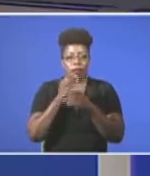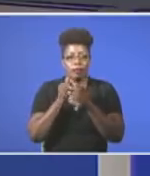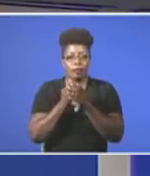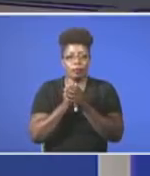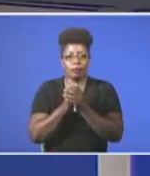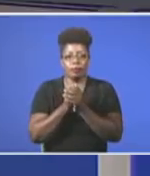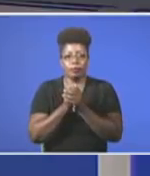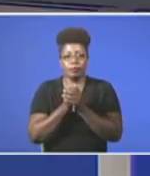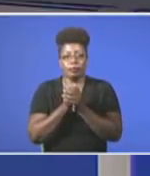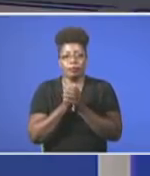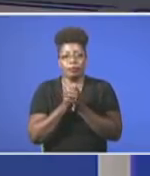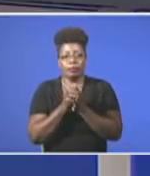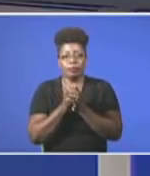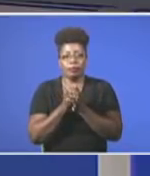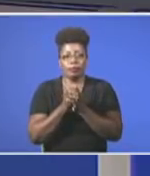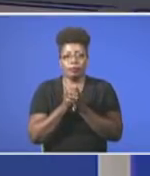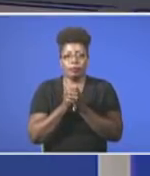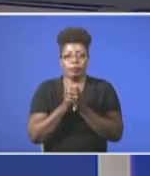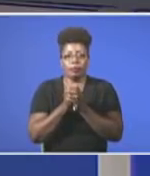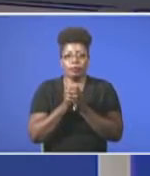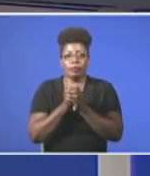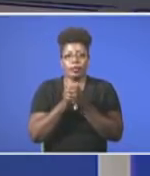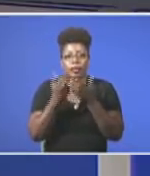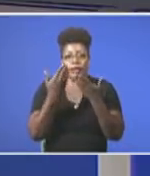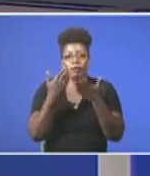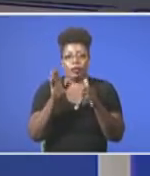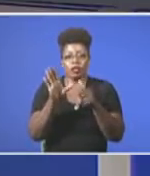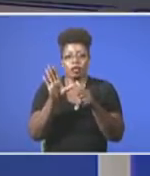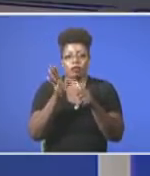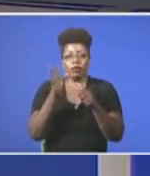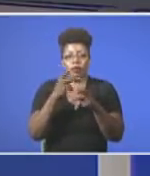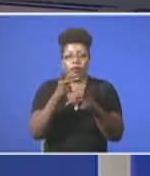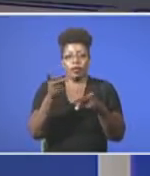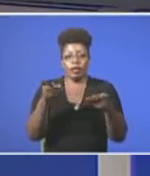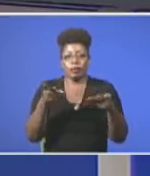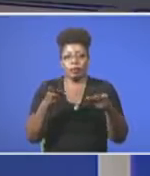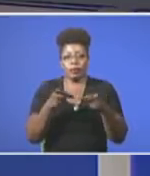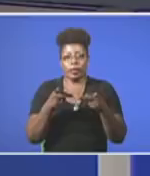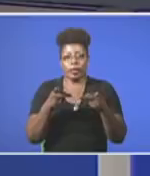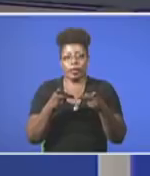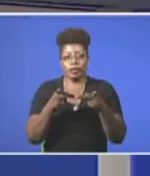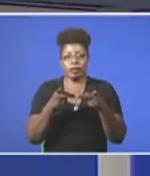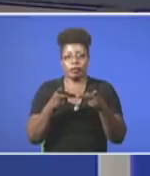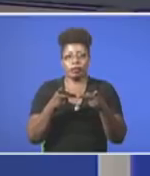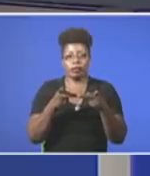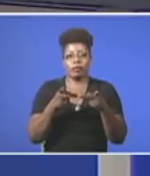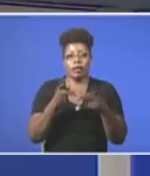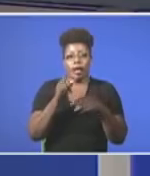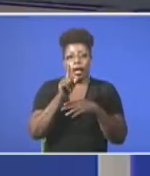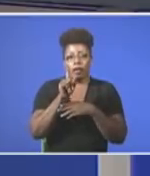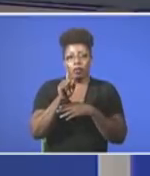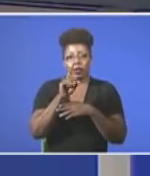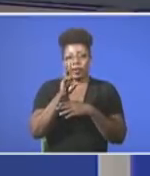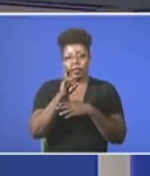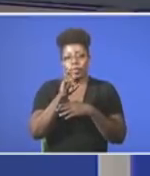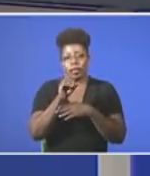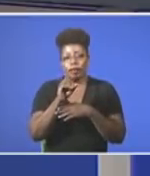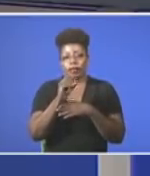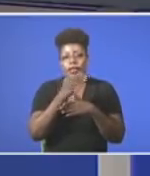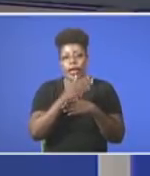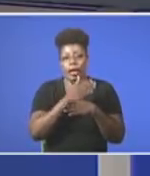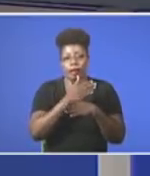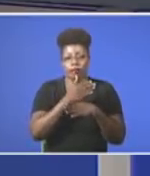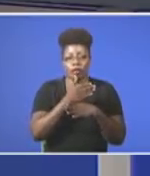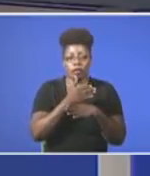Lockhart, Janice Hoyt, and Marina McLean, they finished fifth in a 16 field, 3,058 pins and a 170